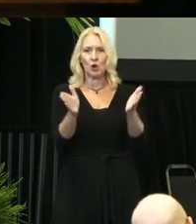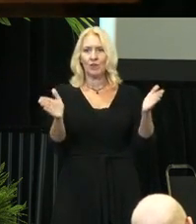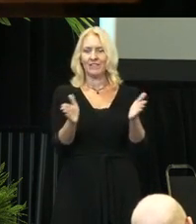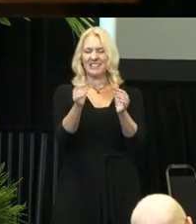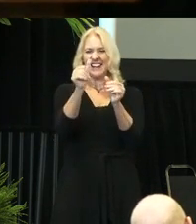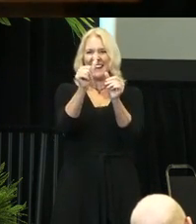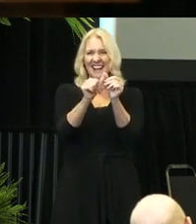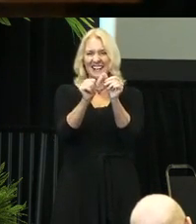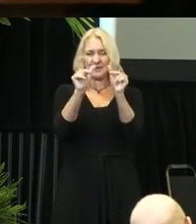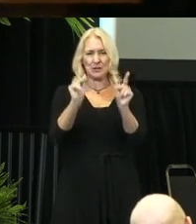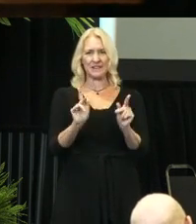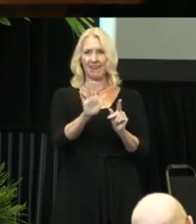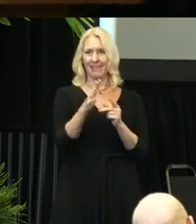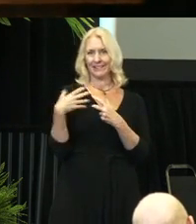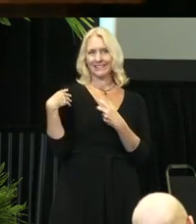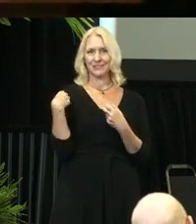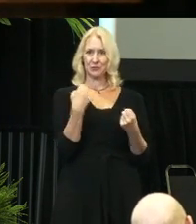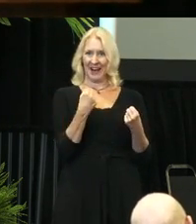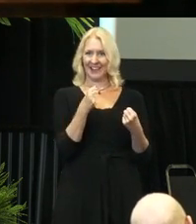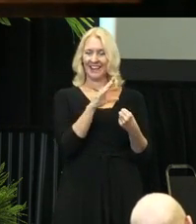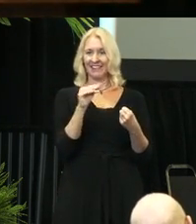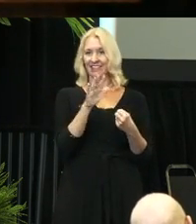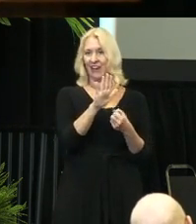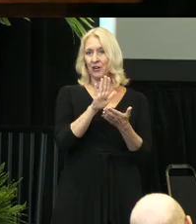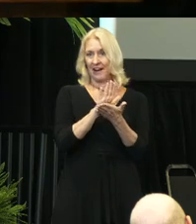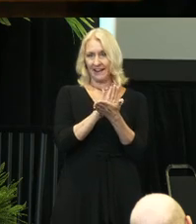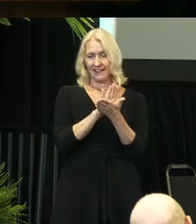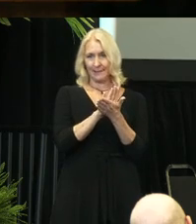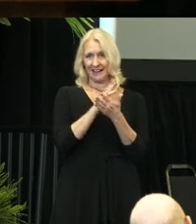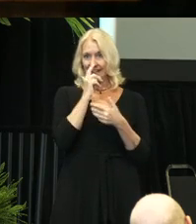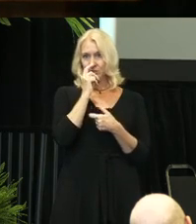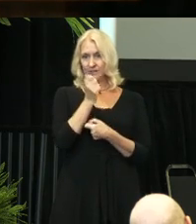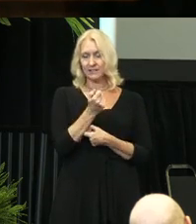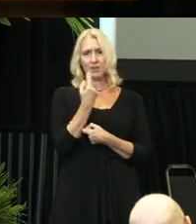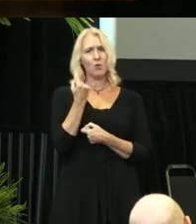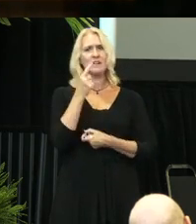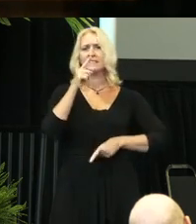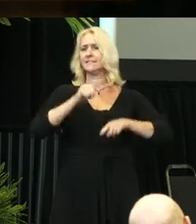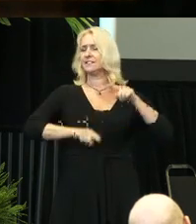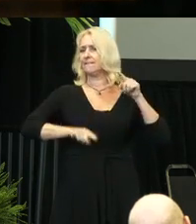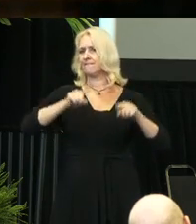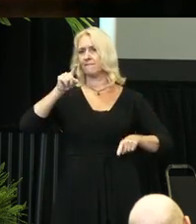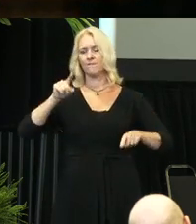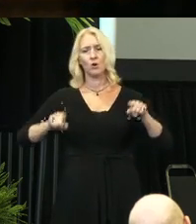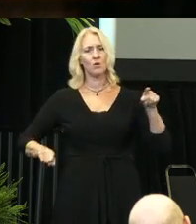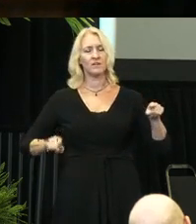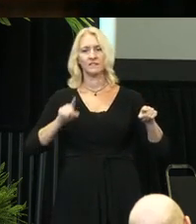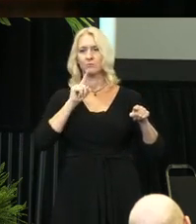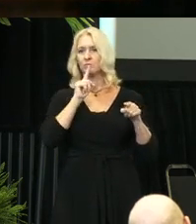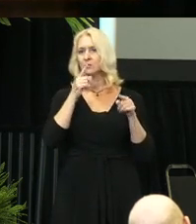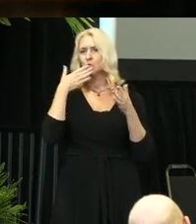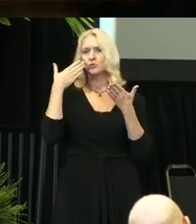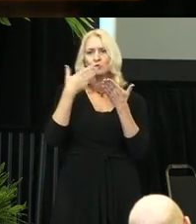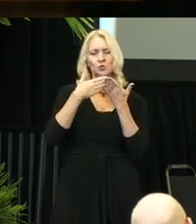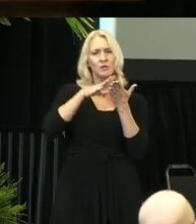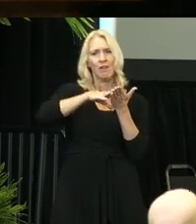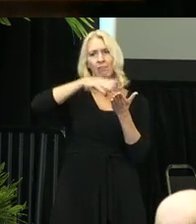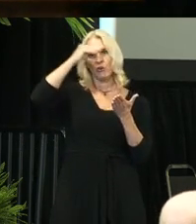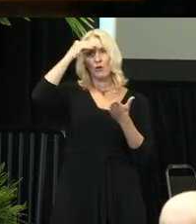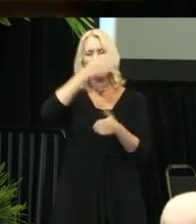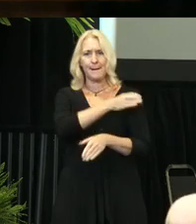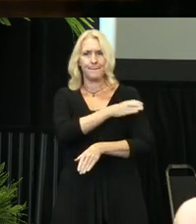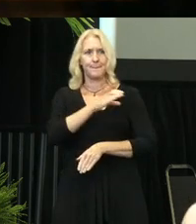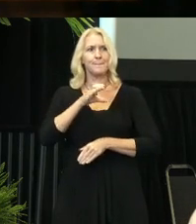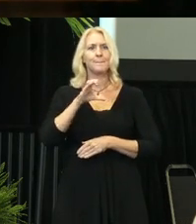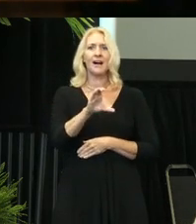strengths and academic interests, it's always been a diverse, enlightening, and empowering experience for students and for all others